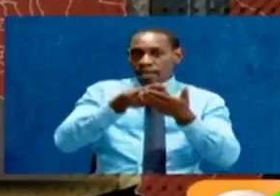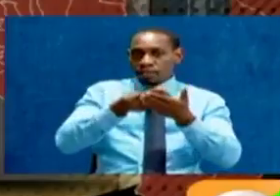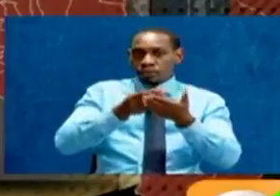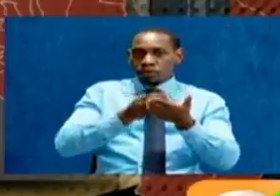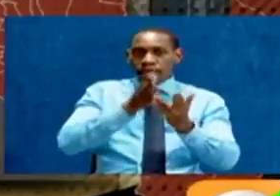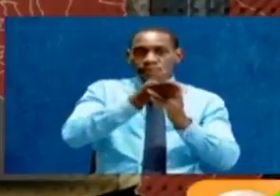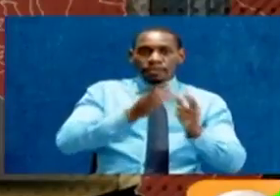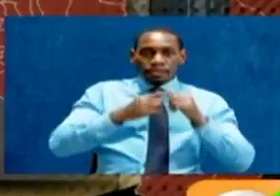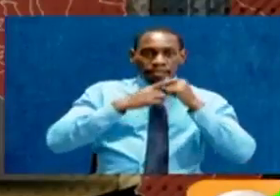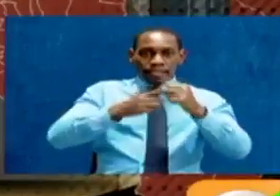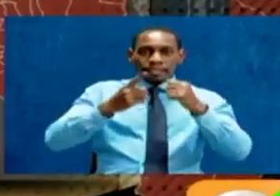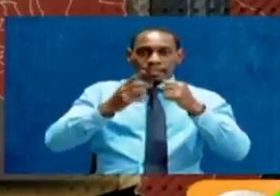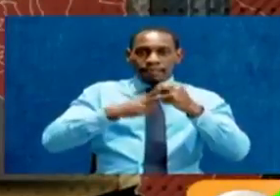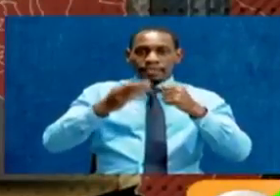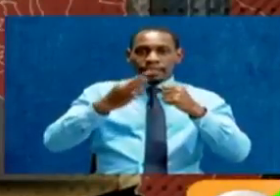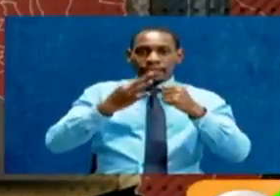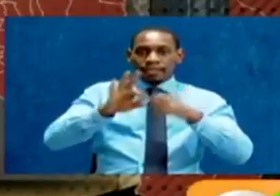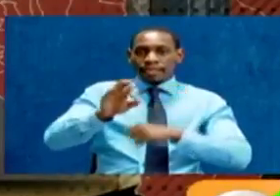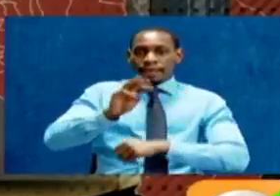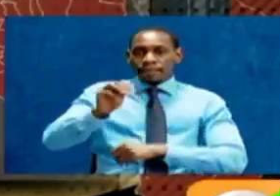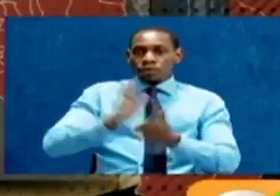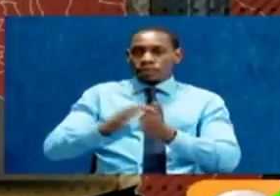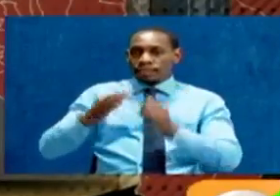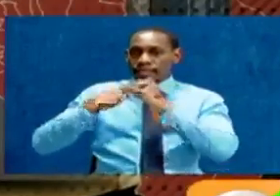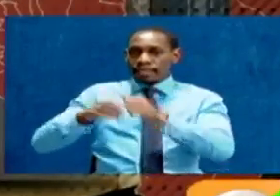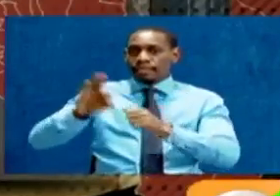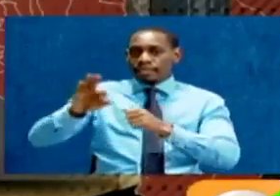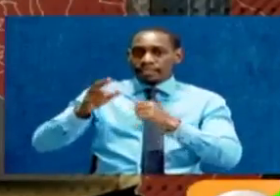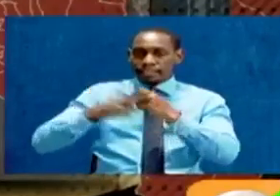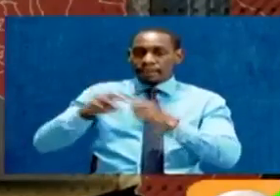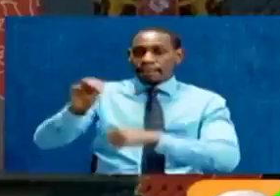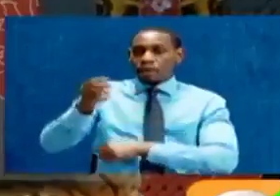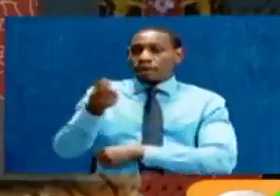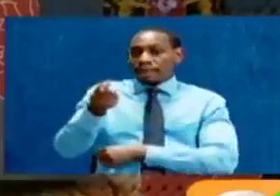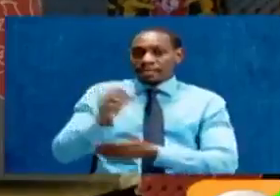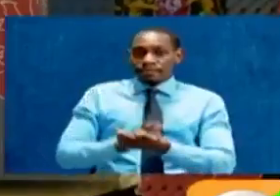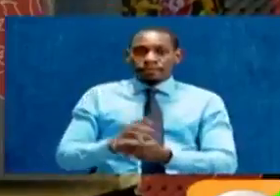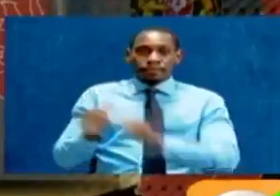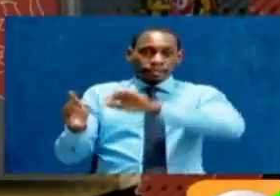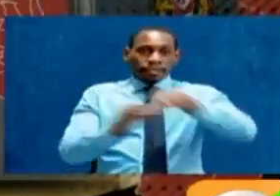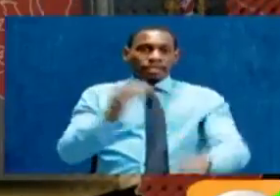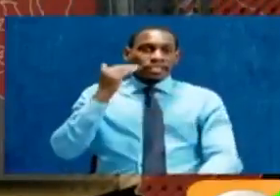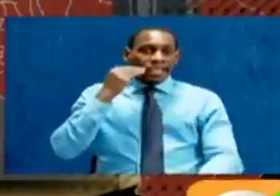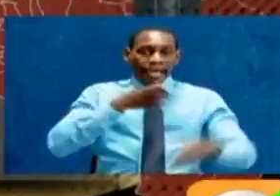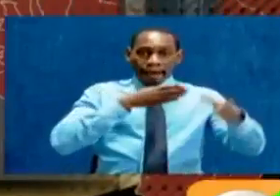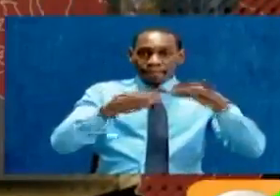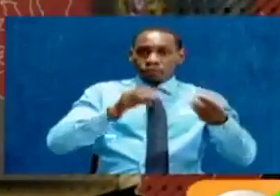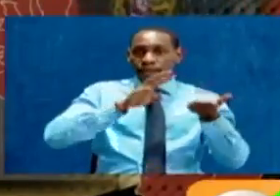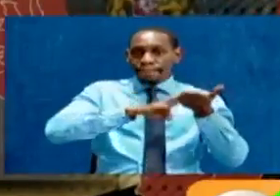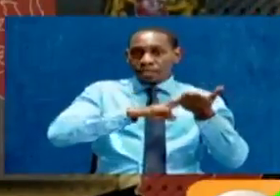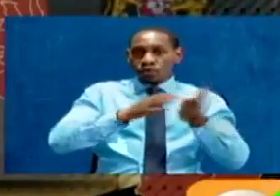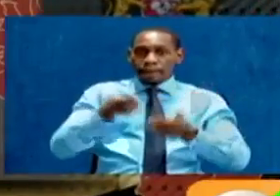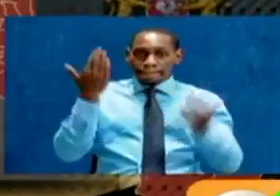of between 673 million shillings and 837 million shillings. Siaya, Busia,